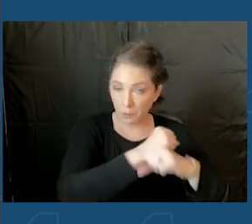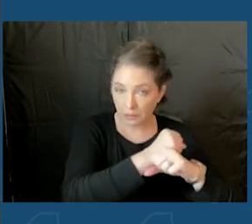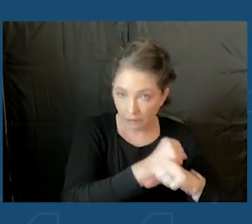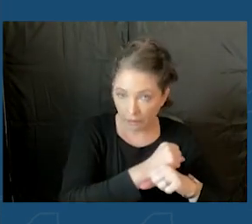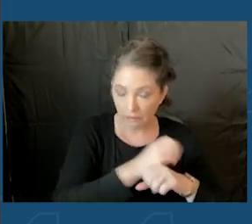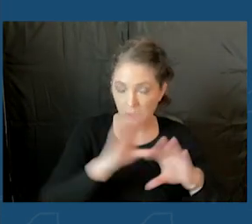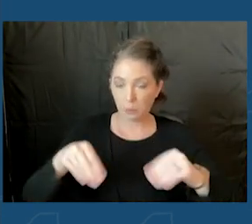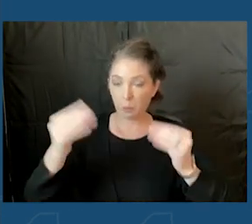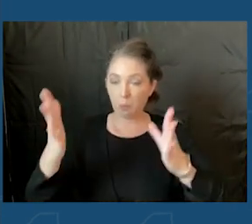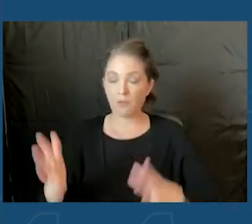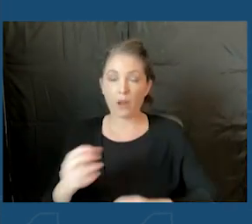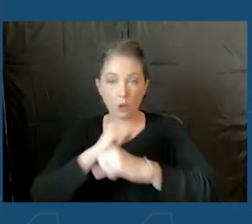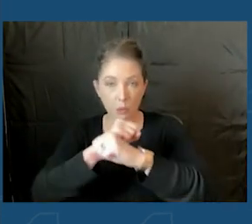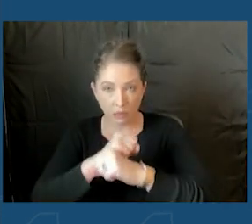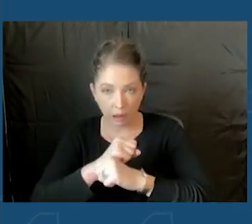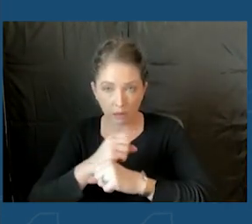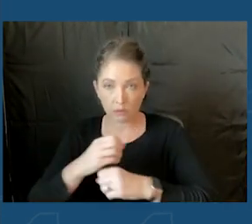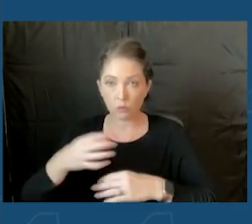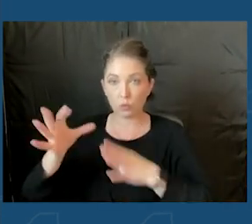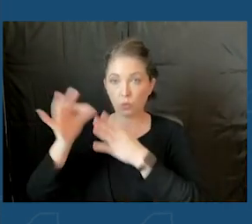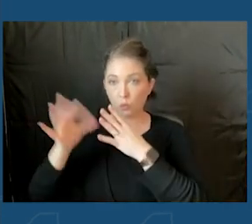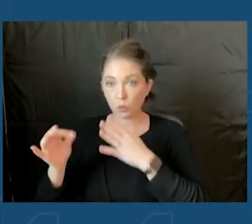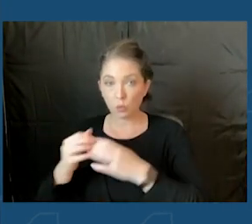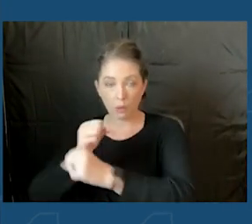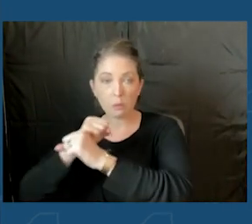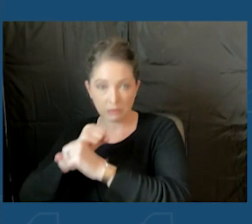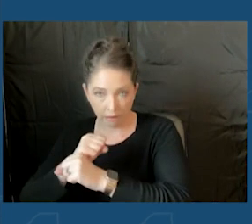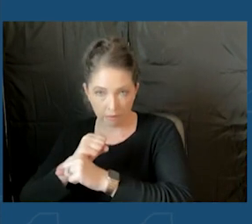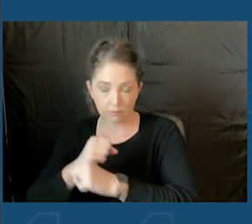protecting choice. Thank you all for being here today.